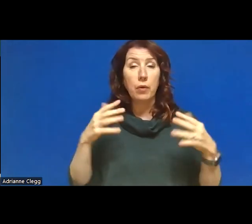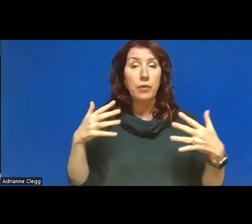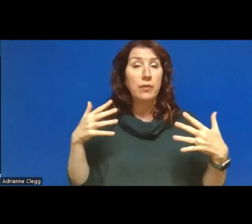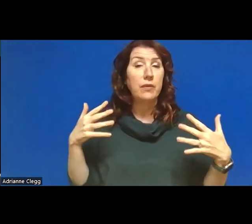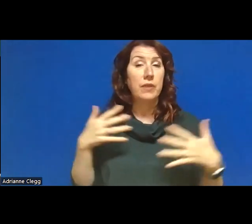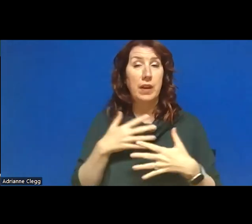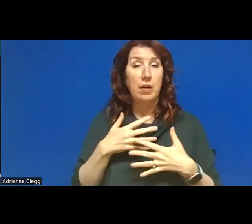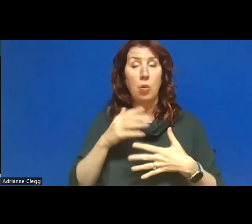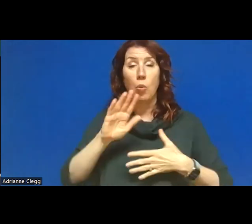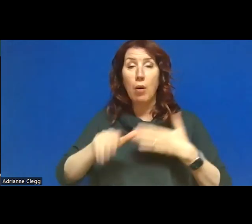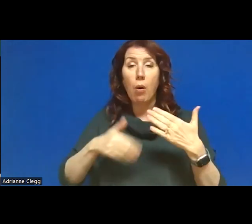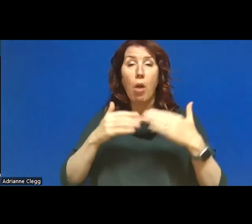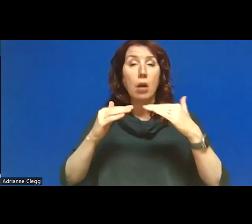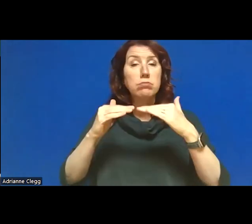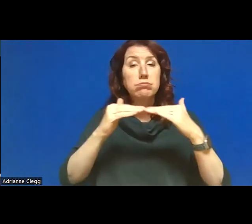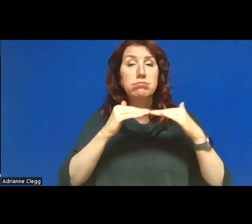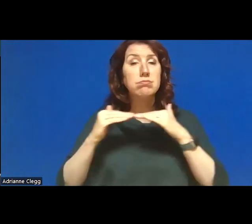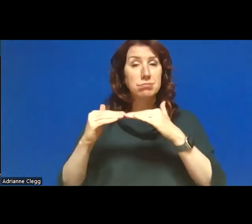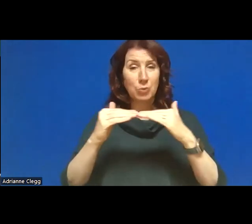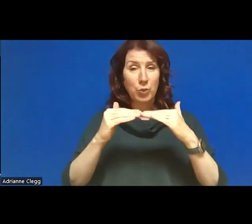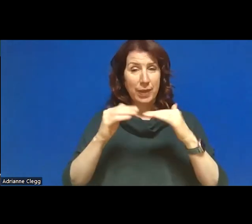has space that is recognized for them.